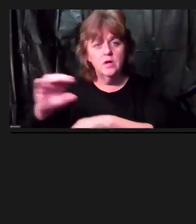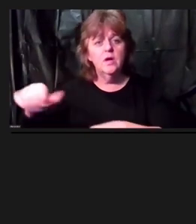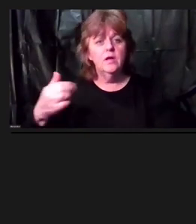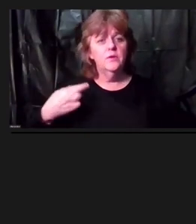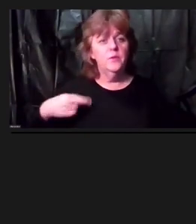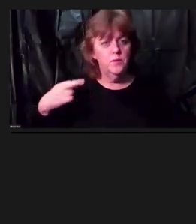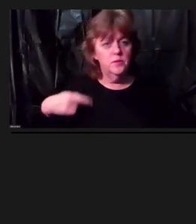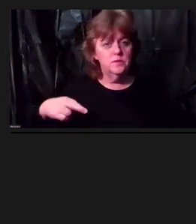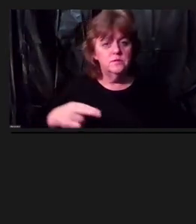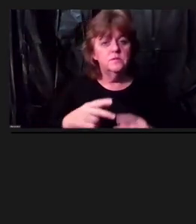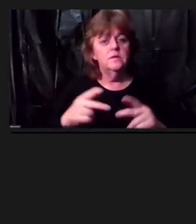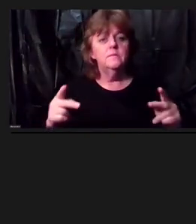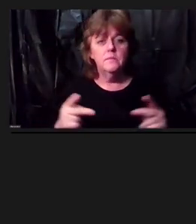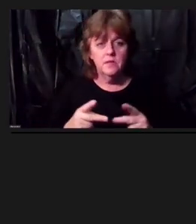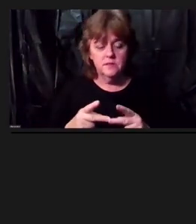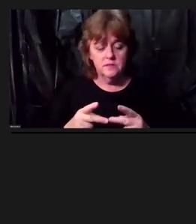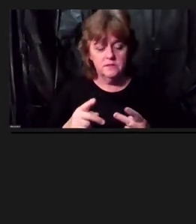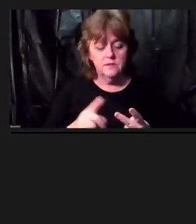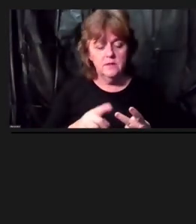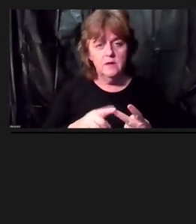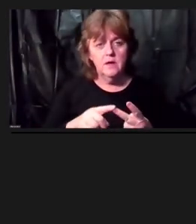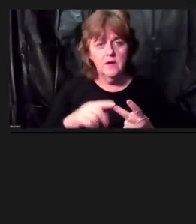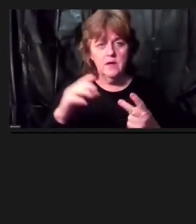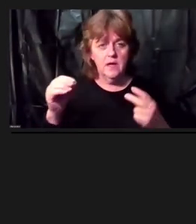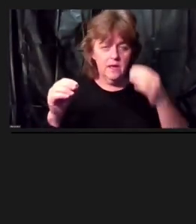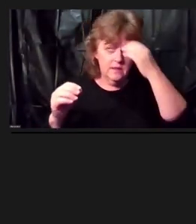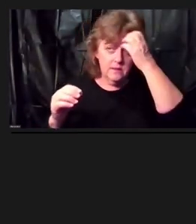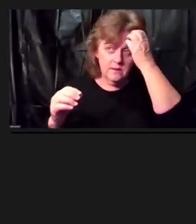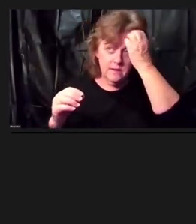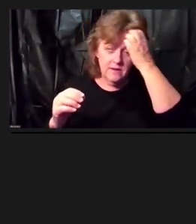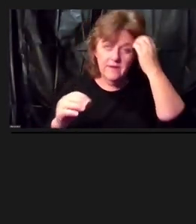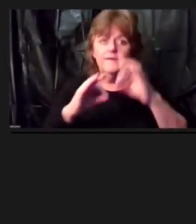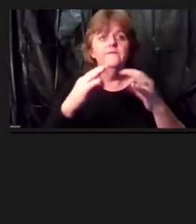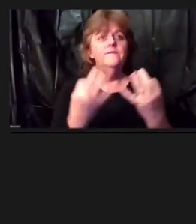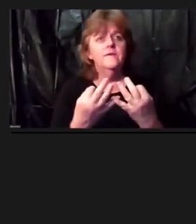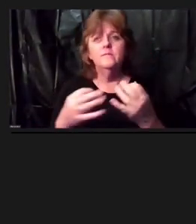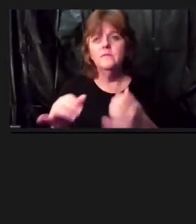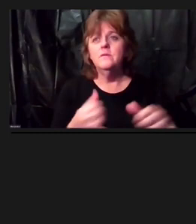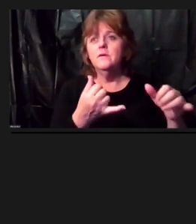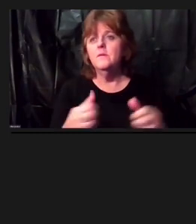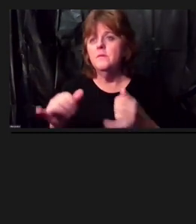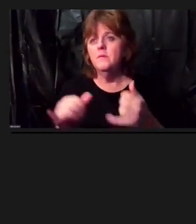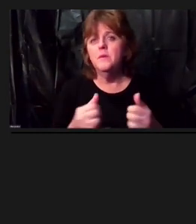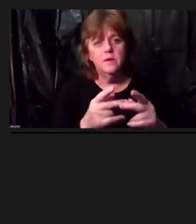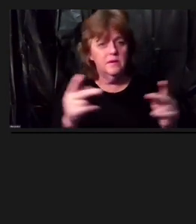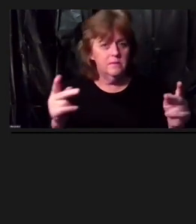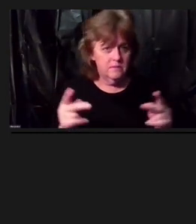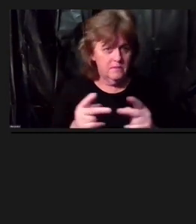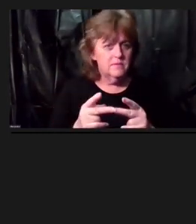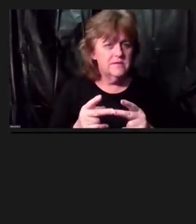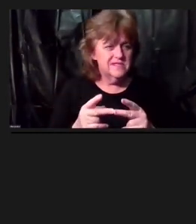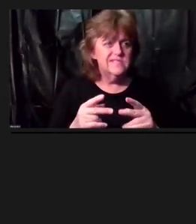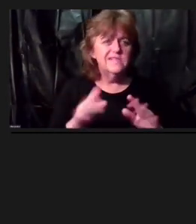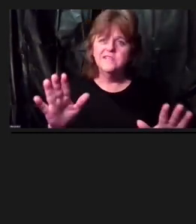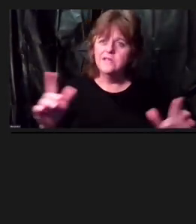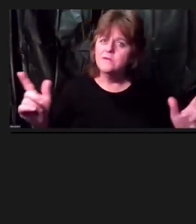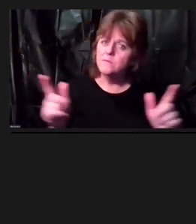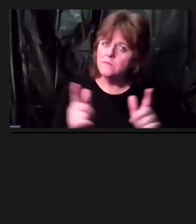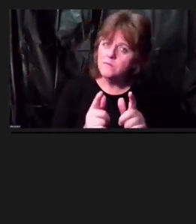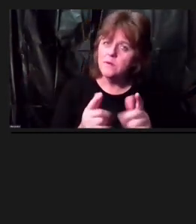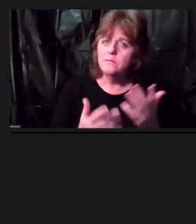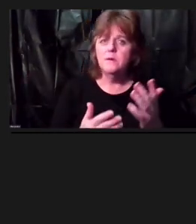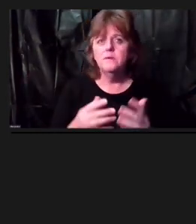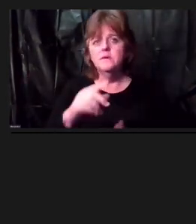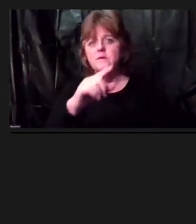religious places, and these family and party type things that we're doing. So we need to really keep it small this year, maybe do